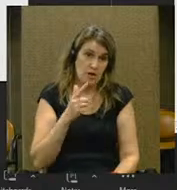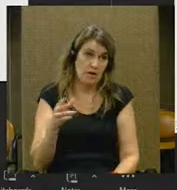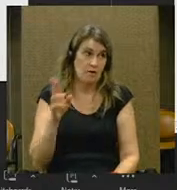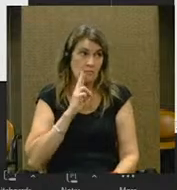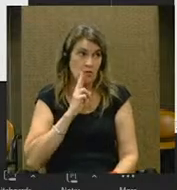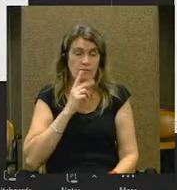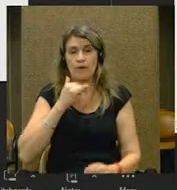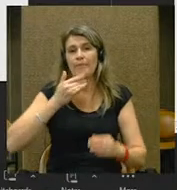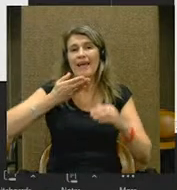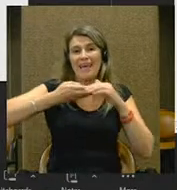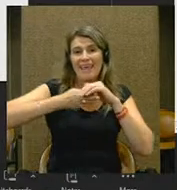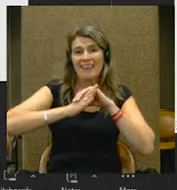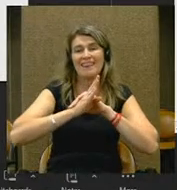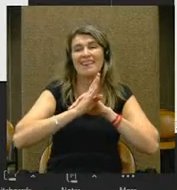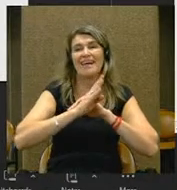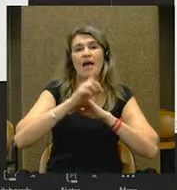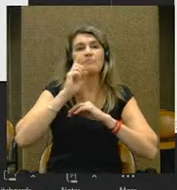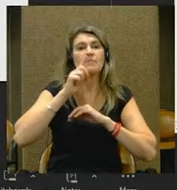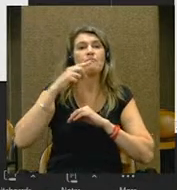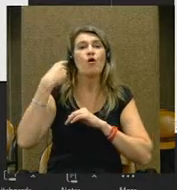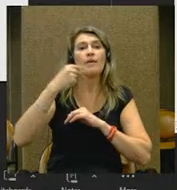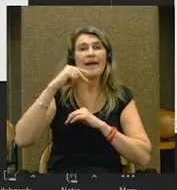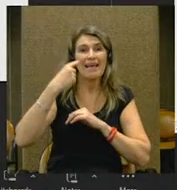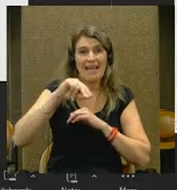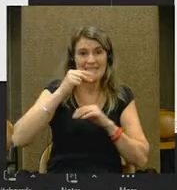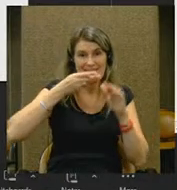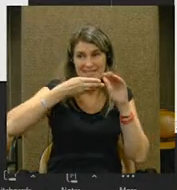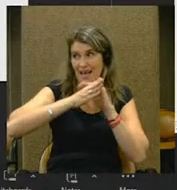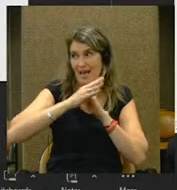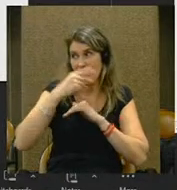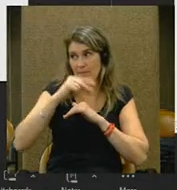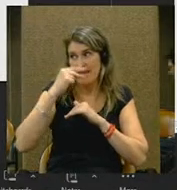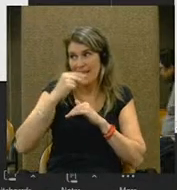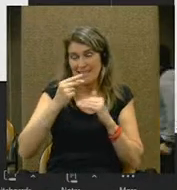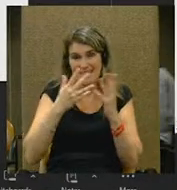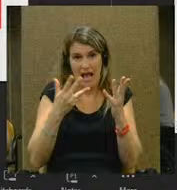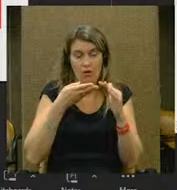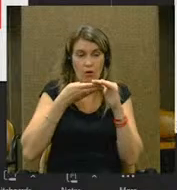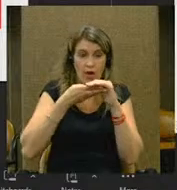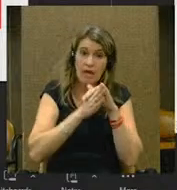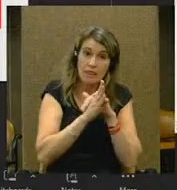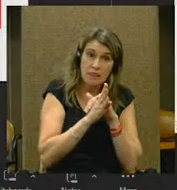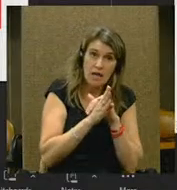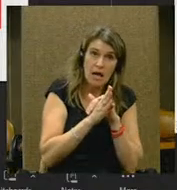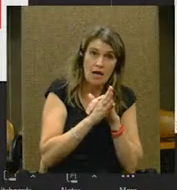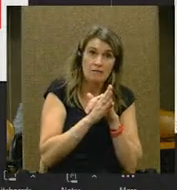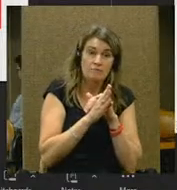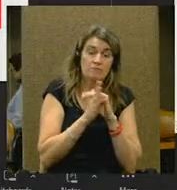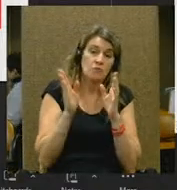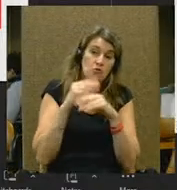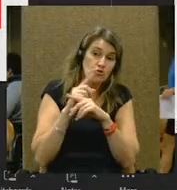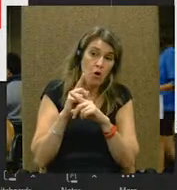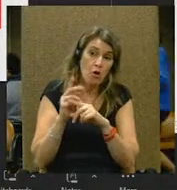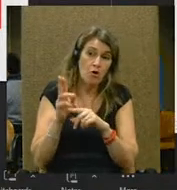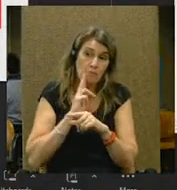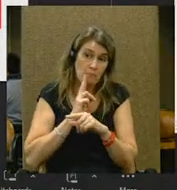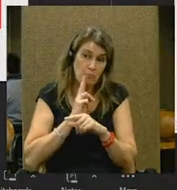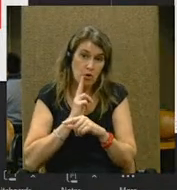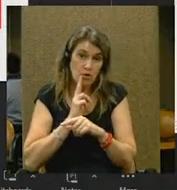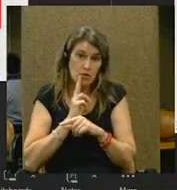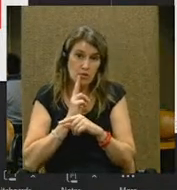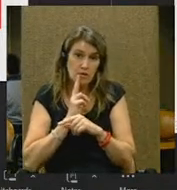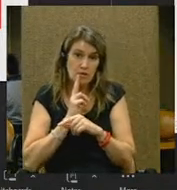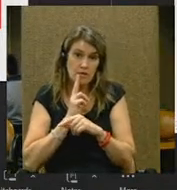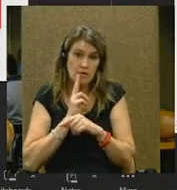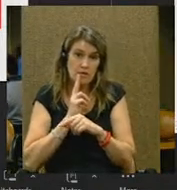response ambulance is sent to check in on them. The naloxone kits, as I